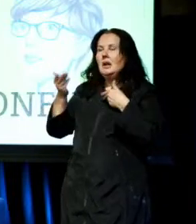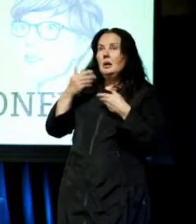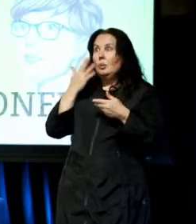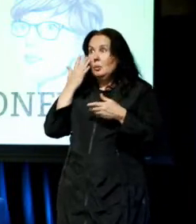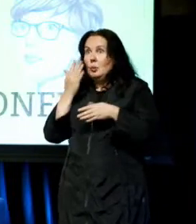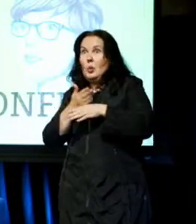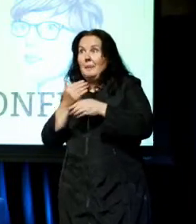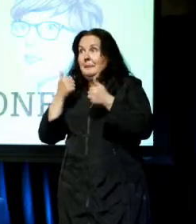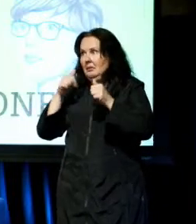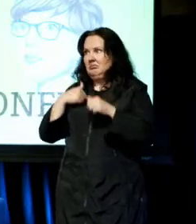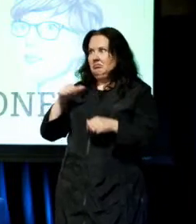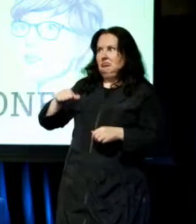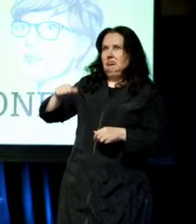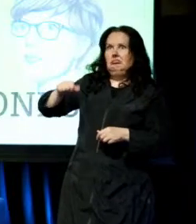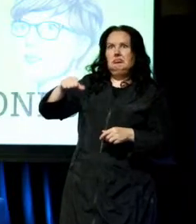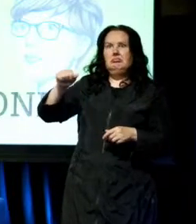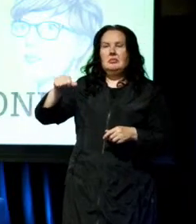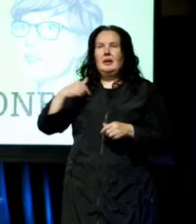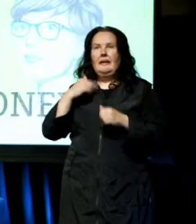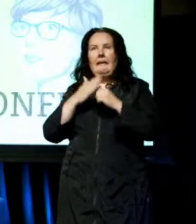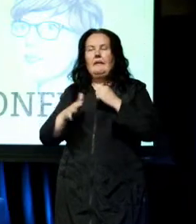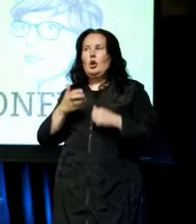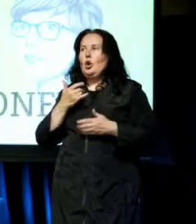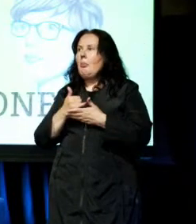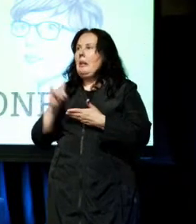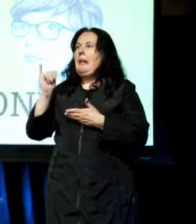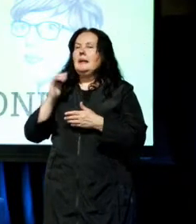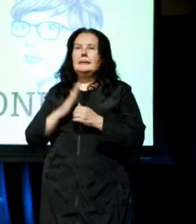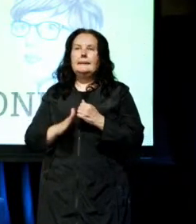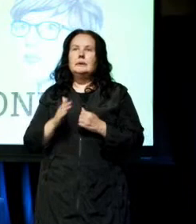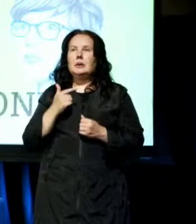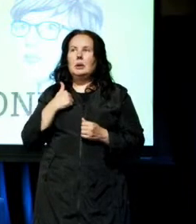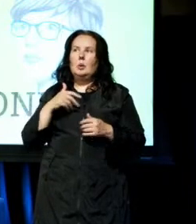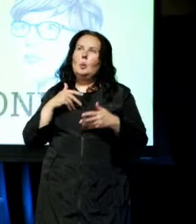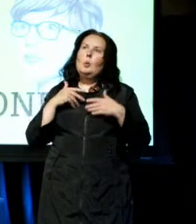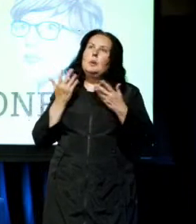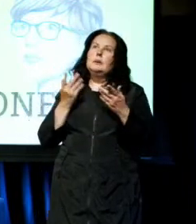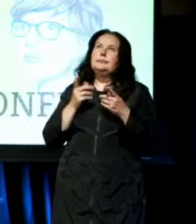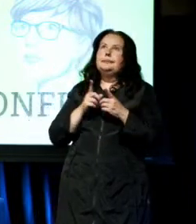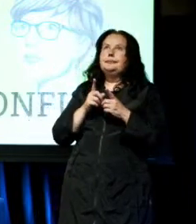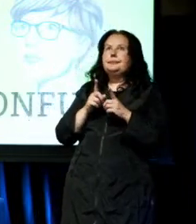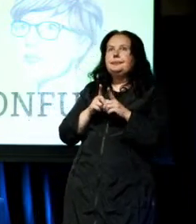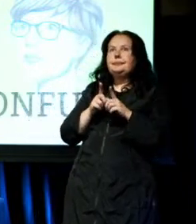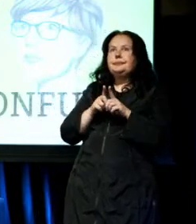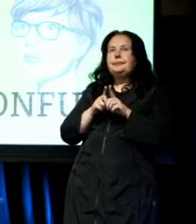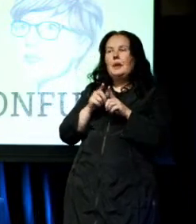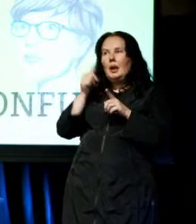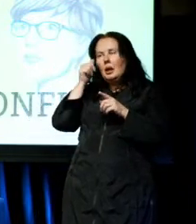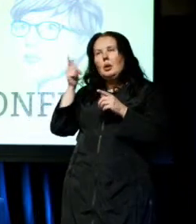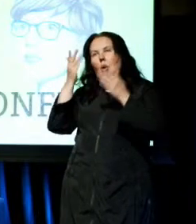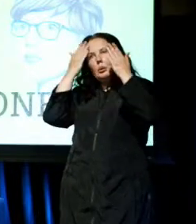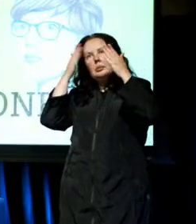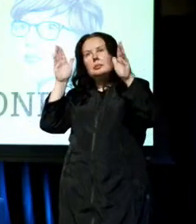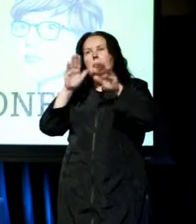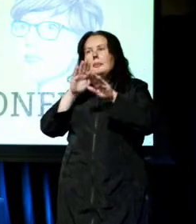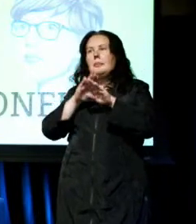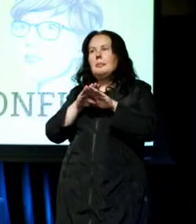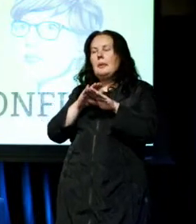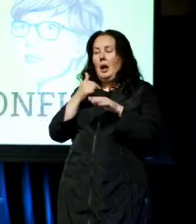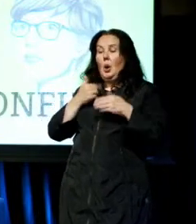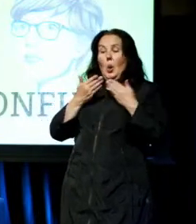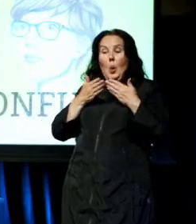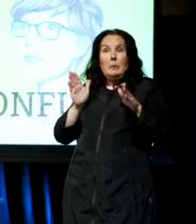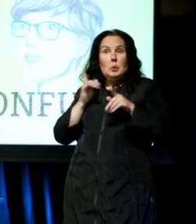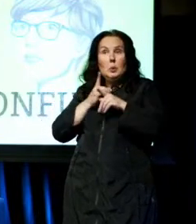work opportunities. I didn't never complain, because you don't really want to be, even if I'm more open about being disabled now when I'm going